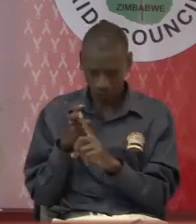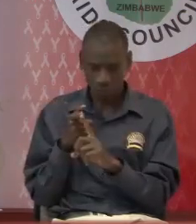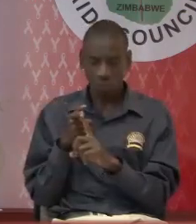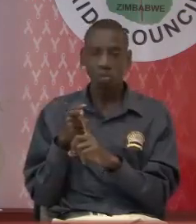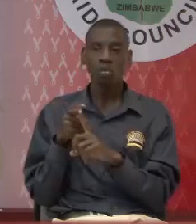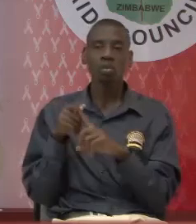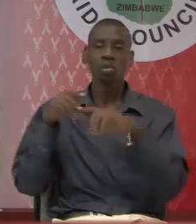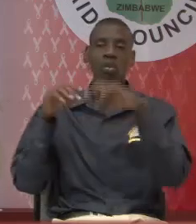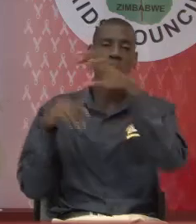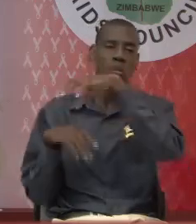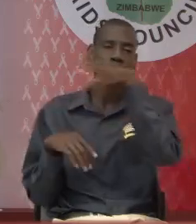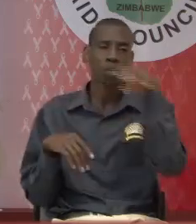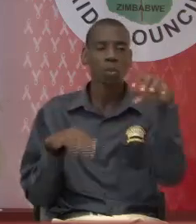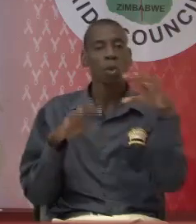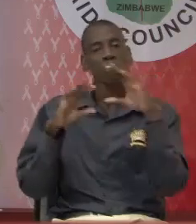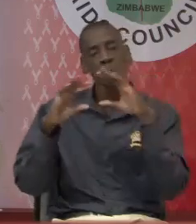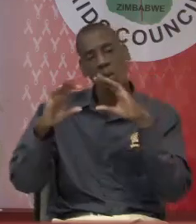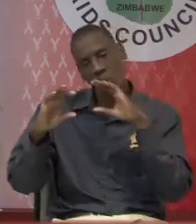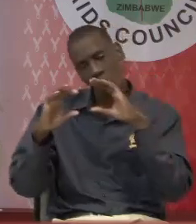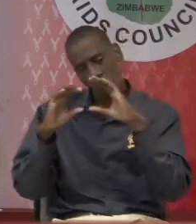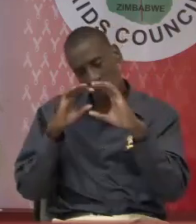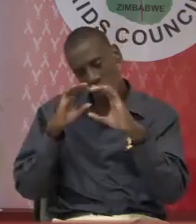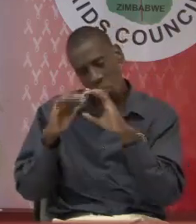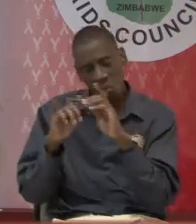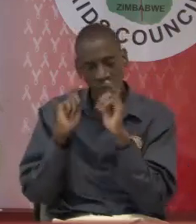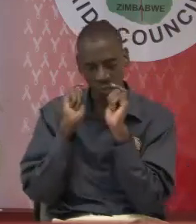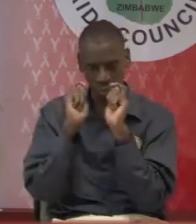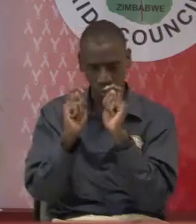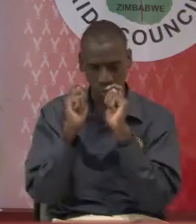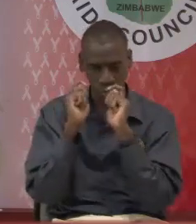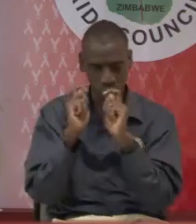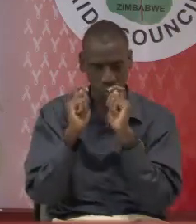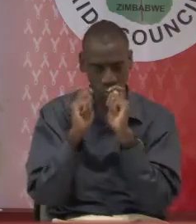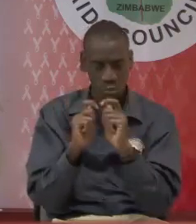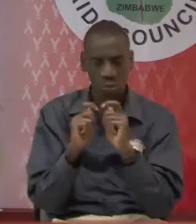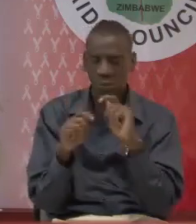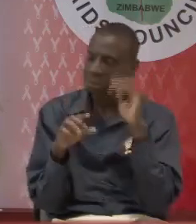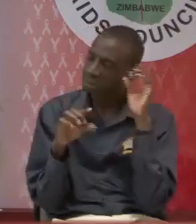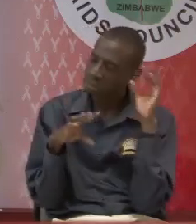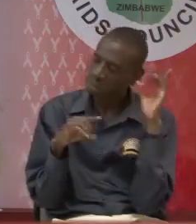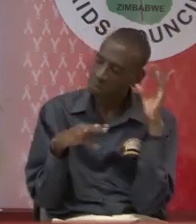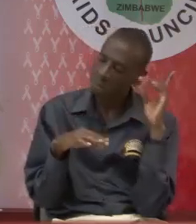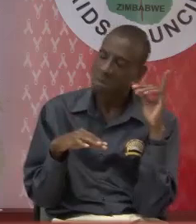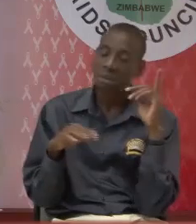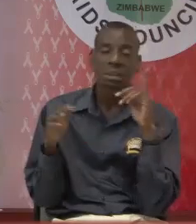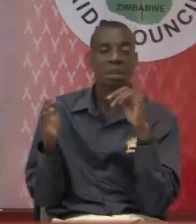facilitator chandinokwanisa kutotaura navoka ndechekuti ndivadzidzise nenyaya yezvirwere zvepabonde